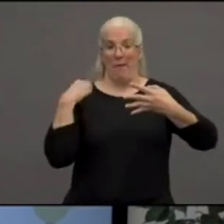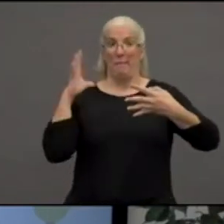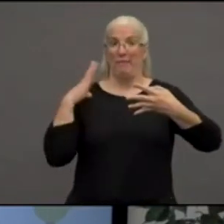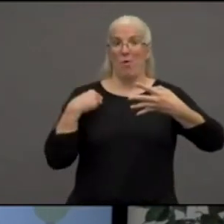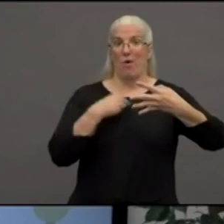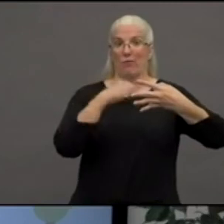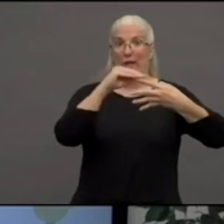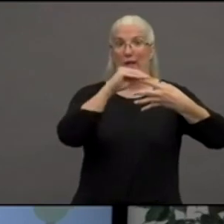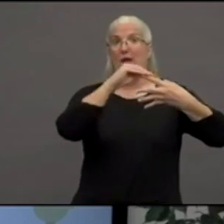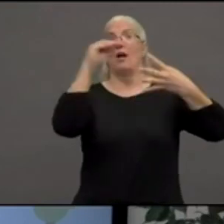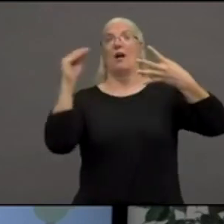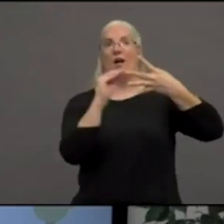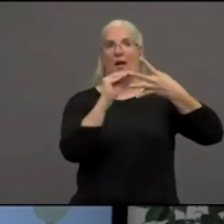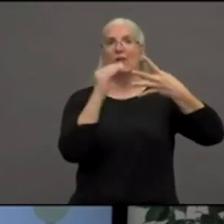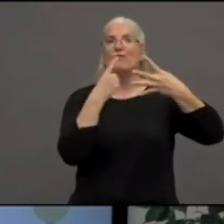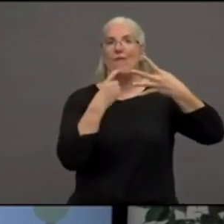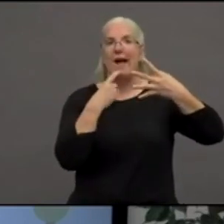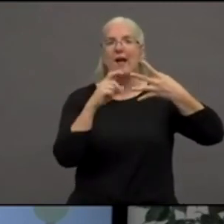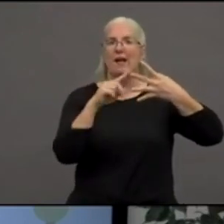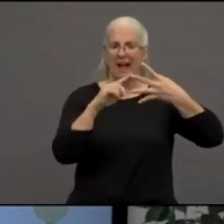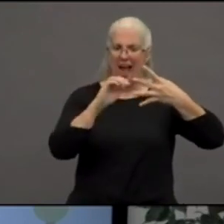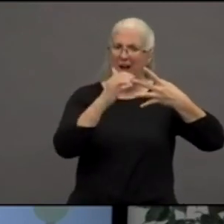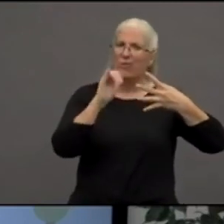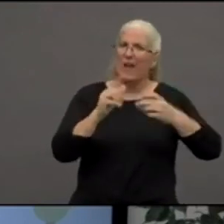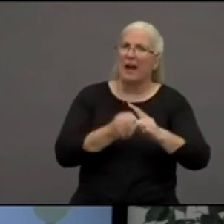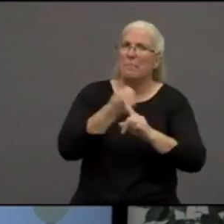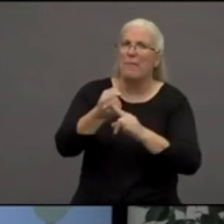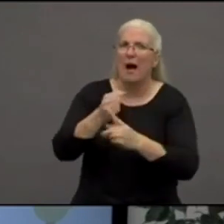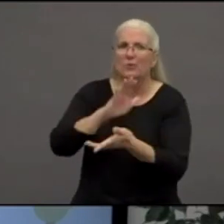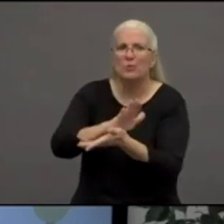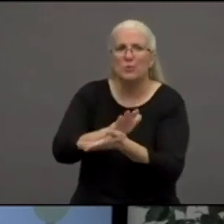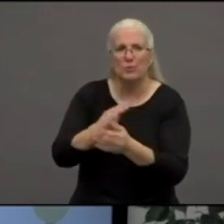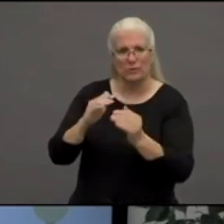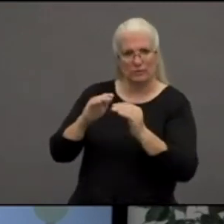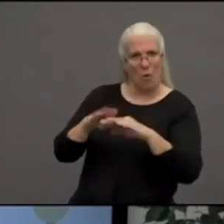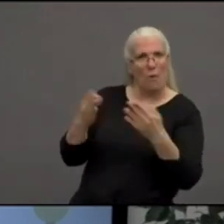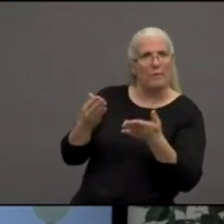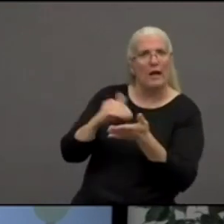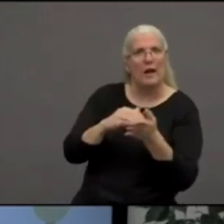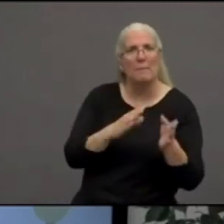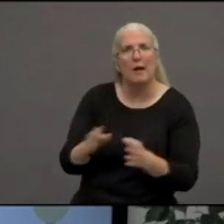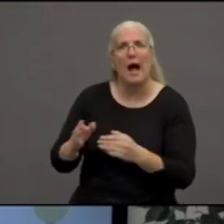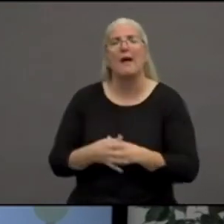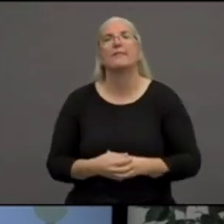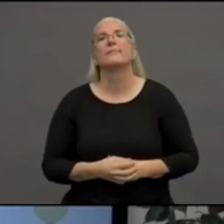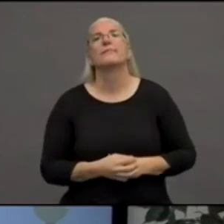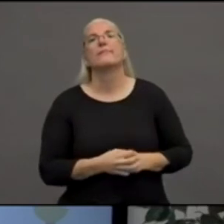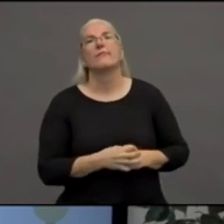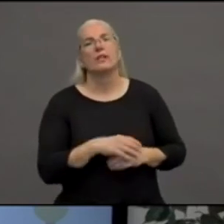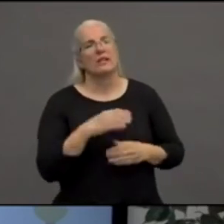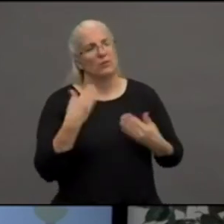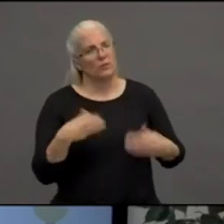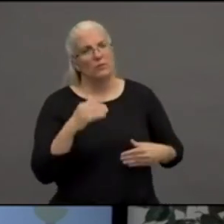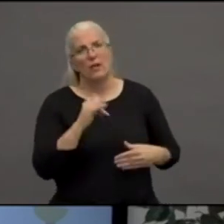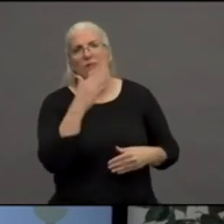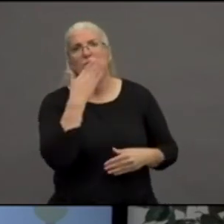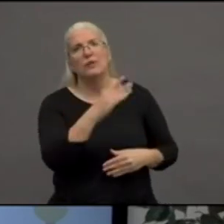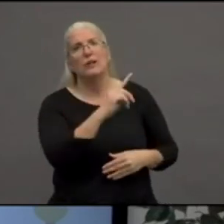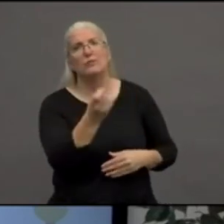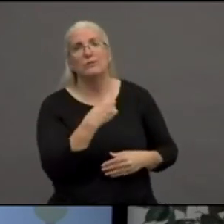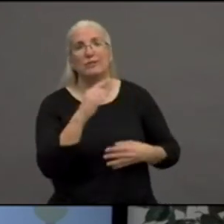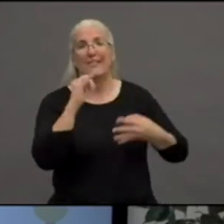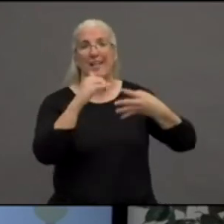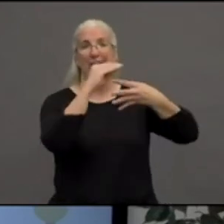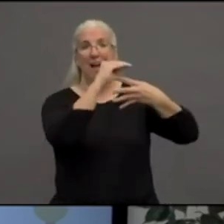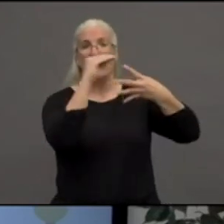this impact schools, and when will schools reopen? Great question. The tier system has allowed us to be more clear